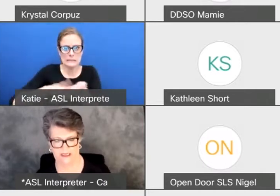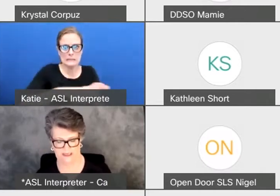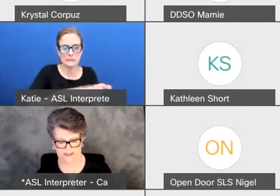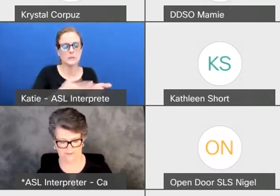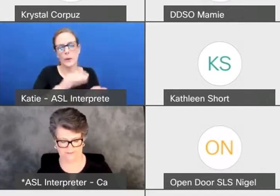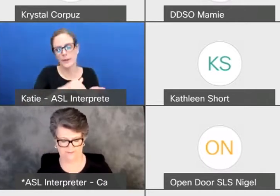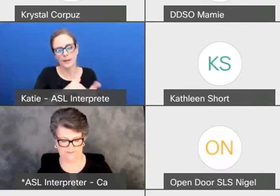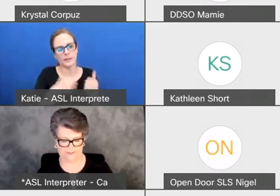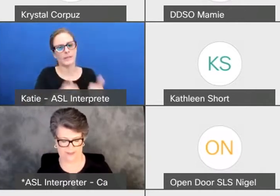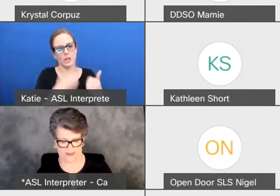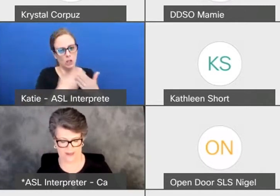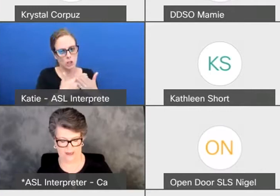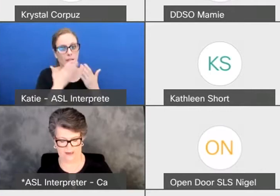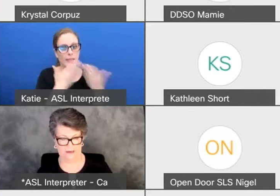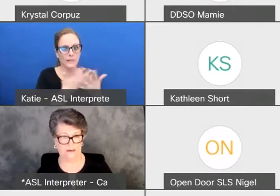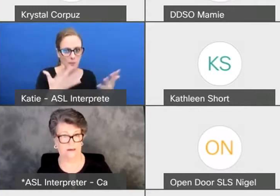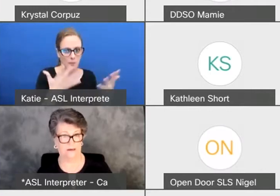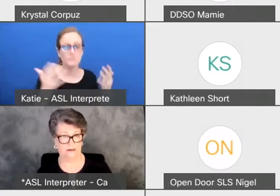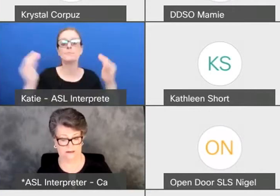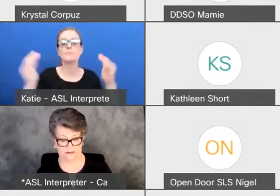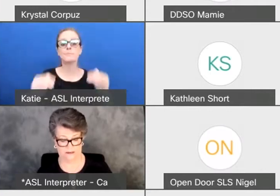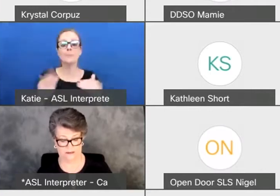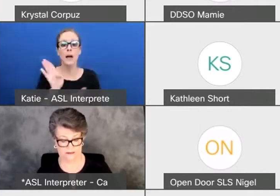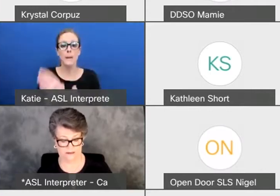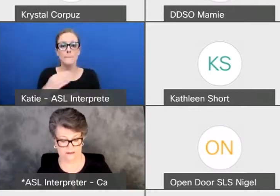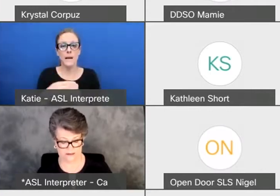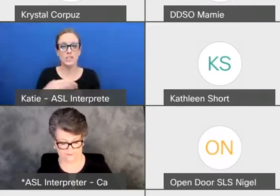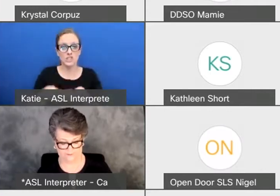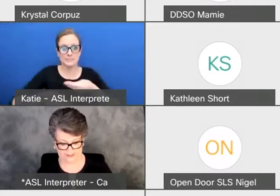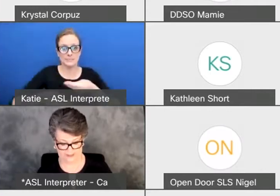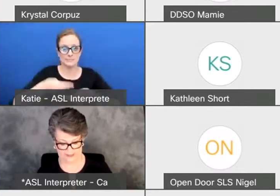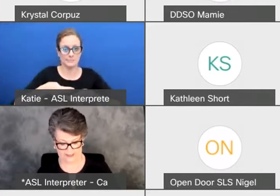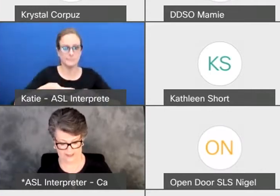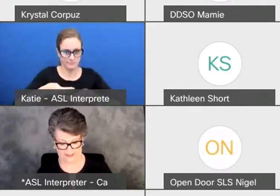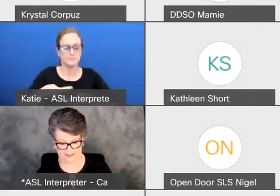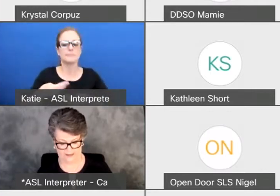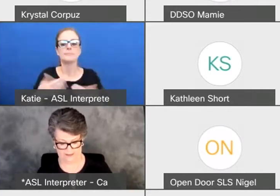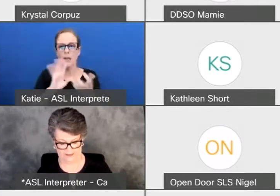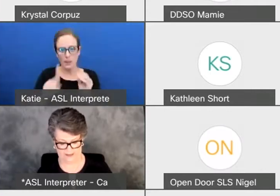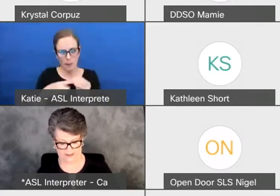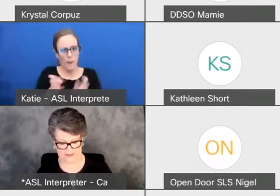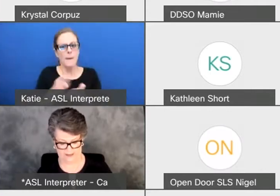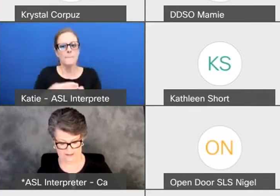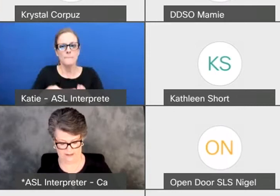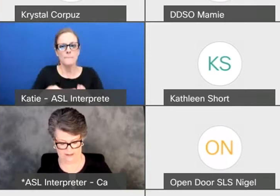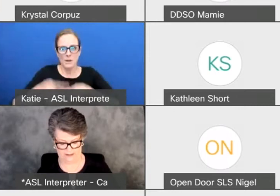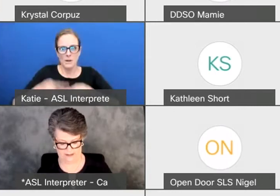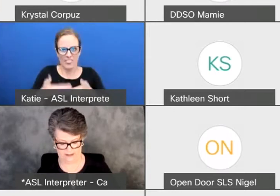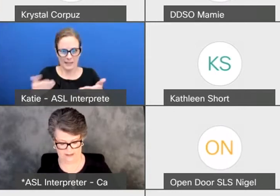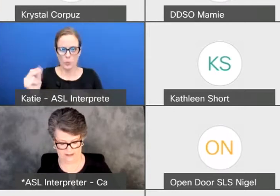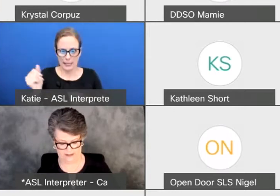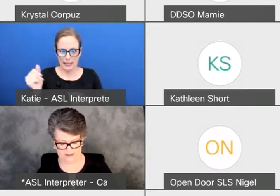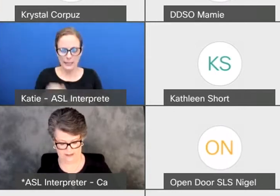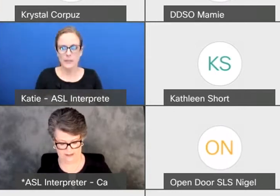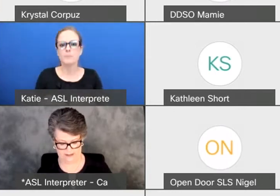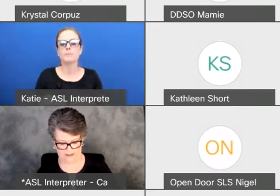much. Budget stuff. I wanted to talk about budget things real quickly. There